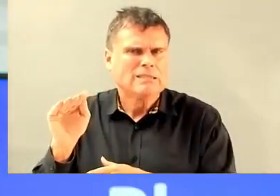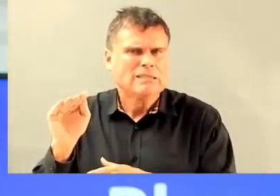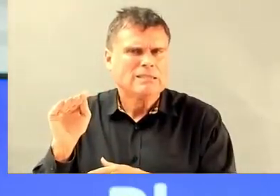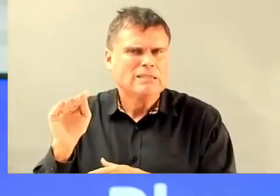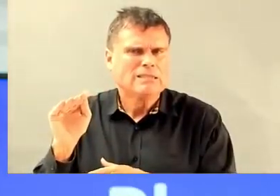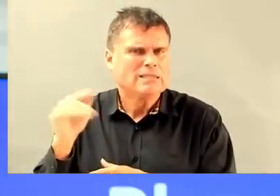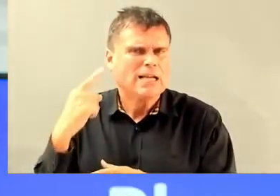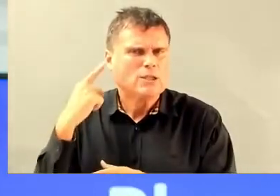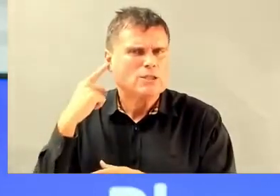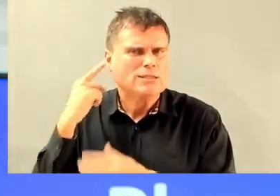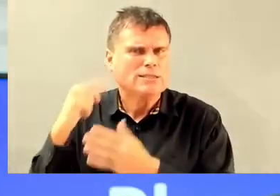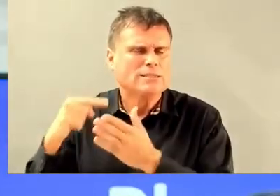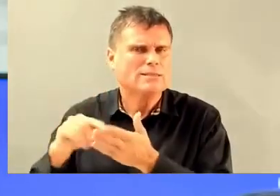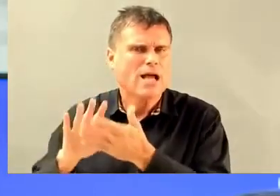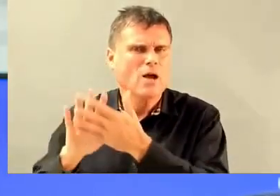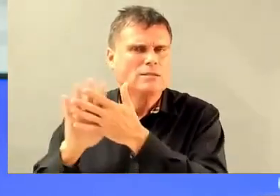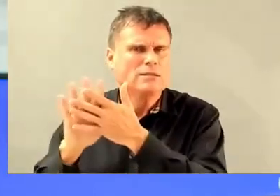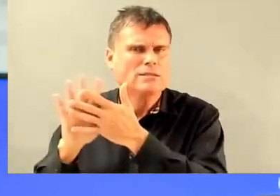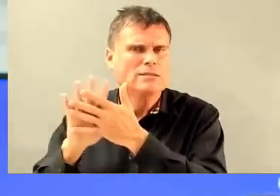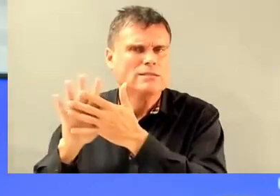Let me turn that back over to you, Adrian.